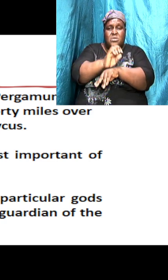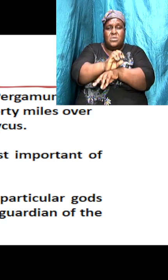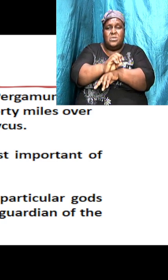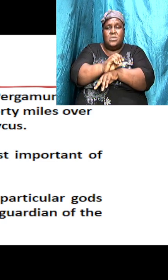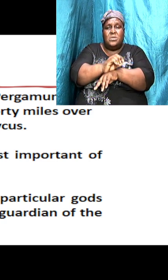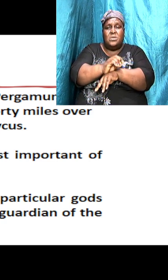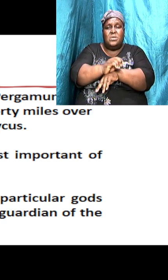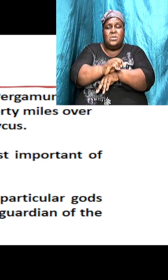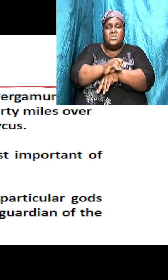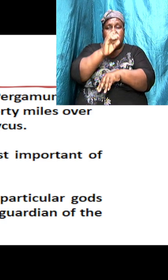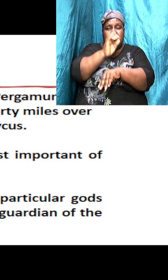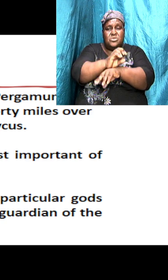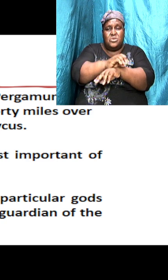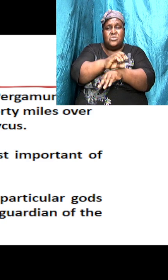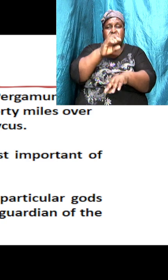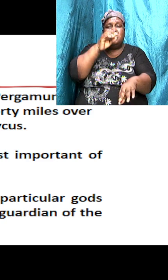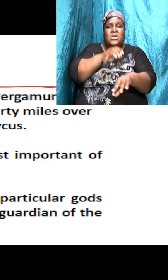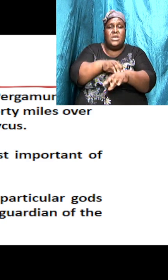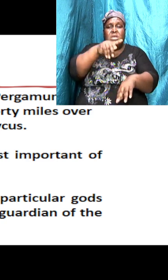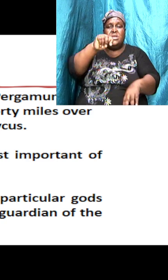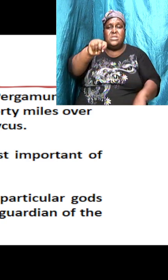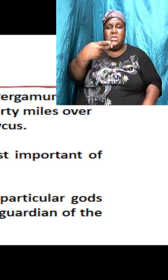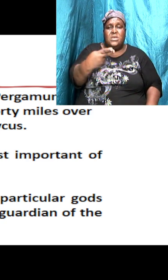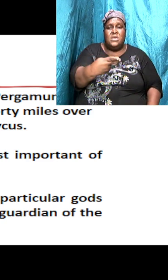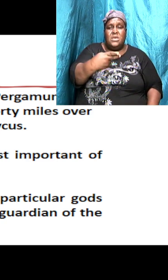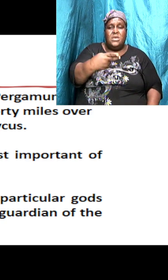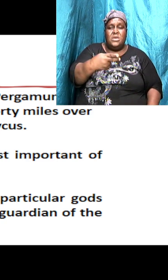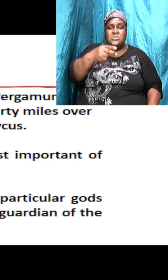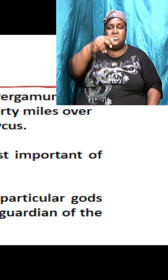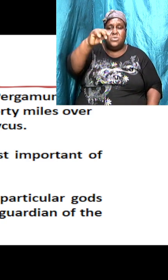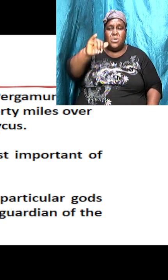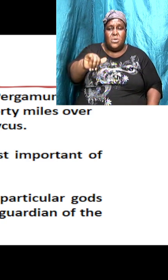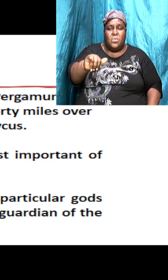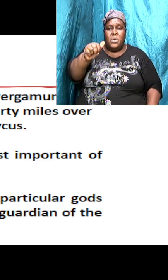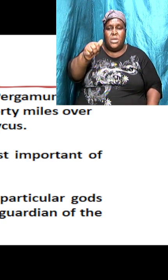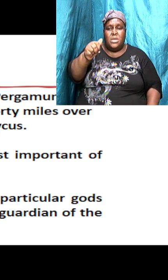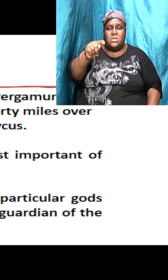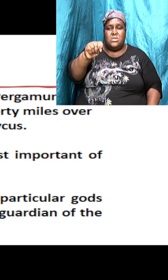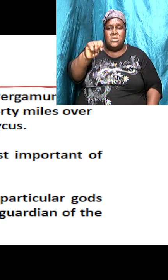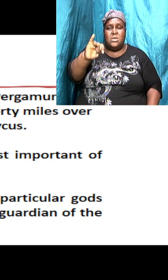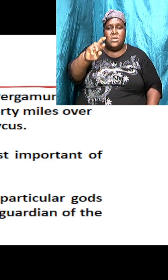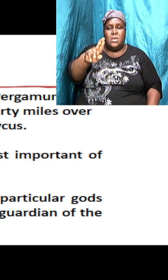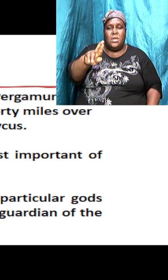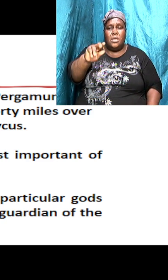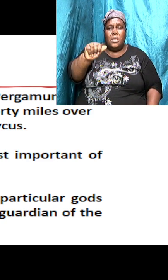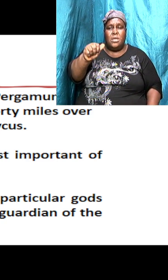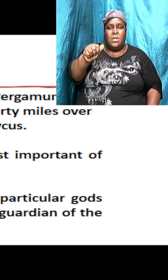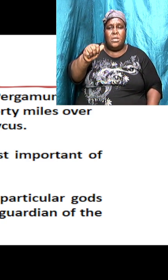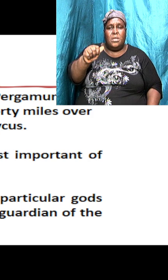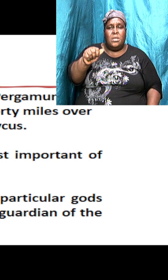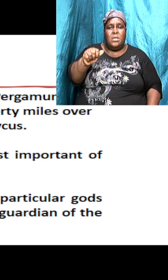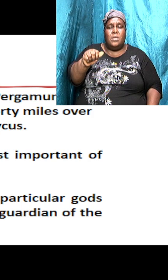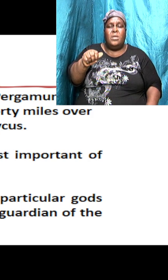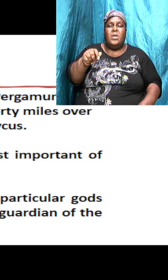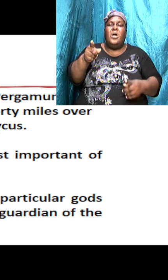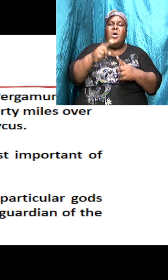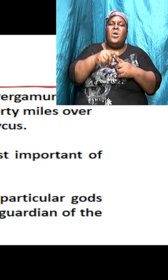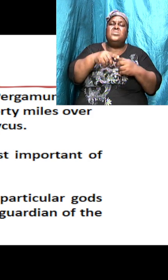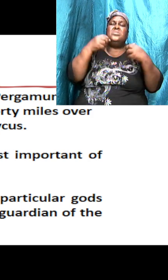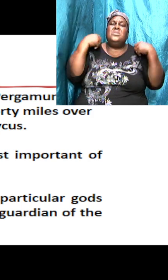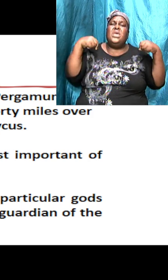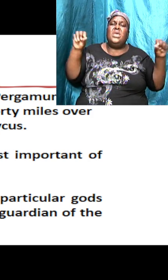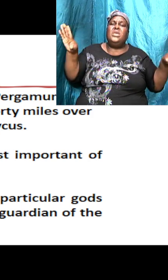at Thyatira. If we can recall in the scripture that we read, Jesus was saying, "And unto the angel of the church